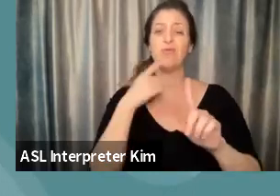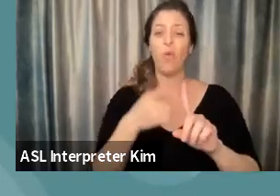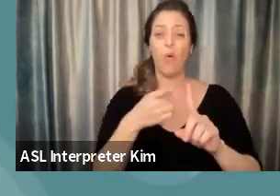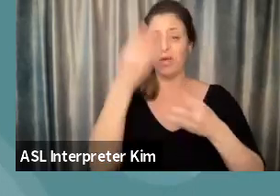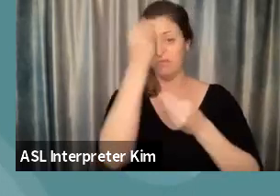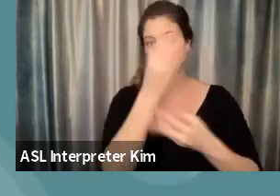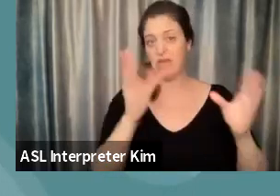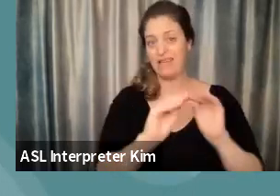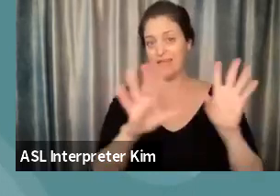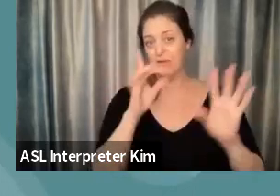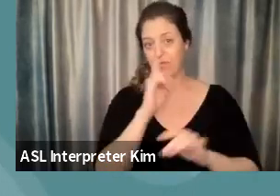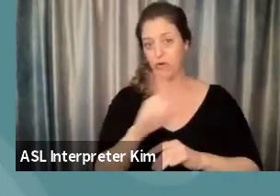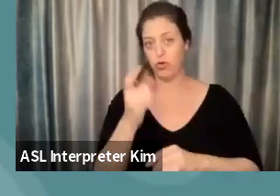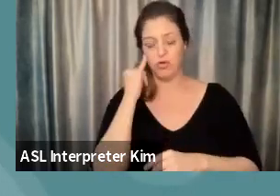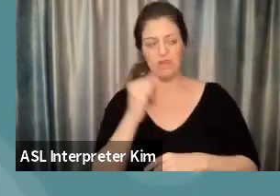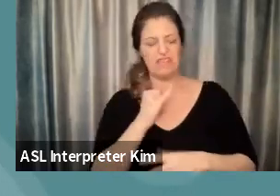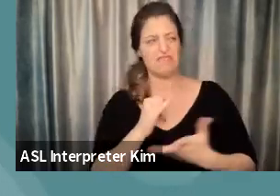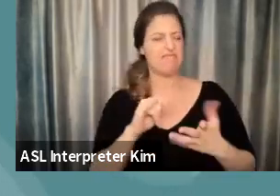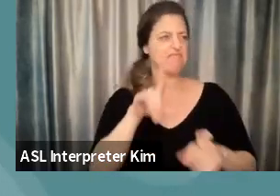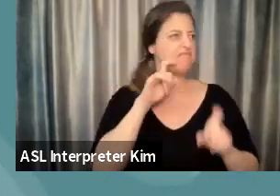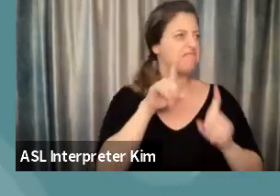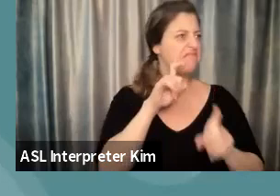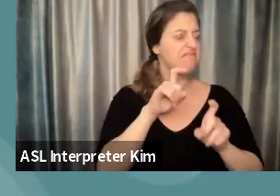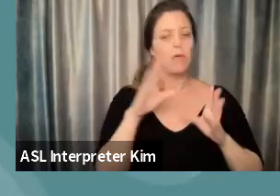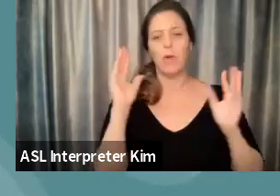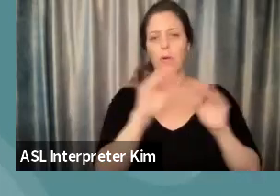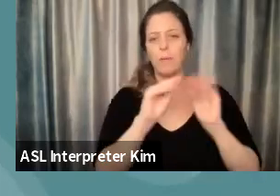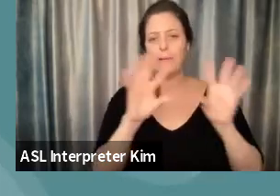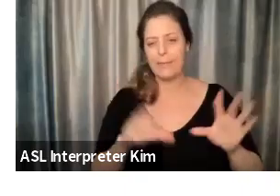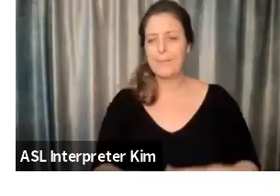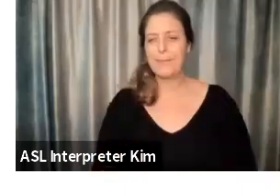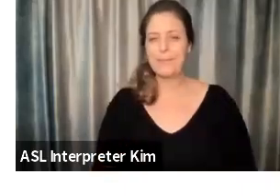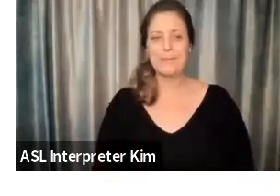some of the questions that you might have throughout this presentation.